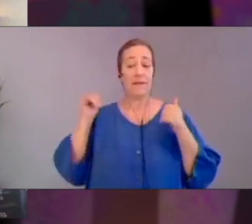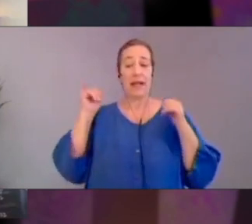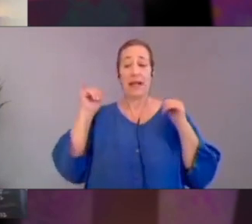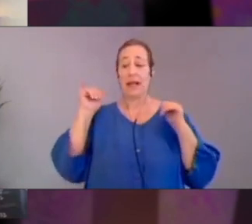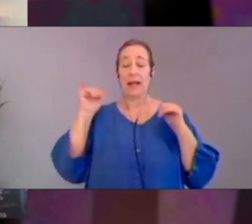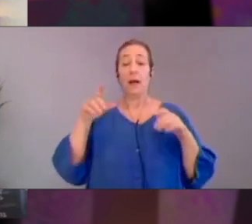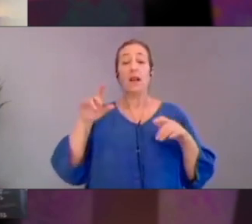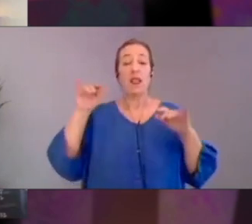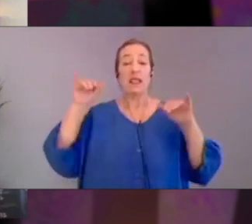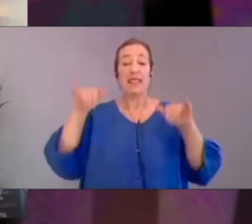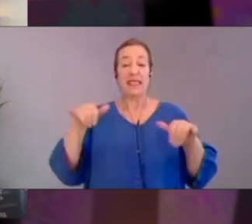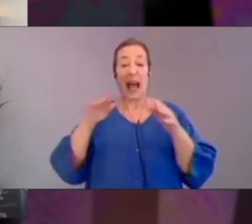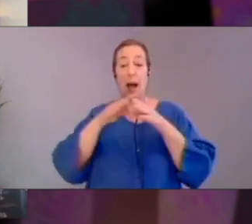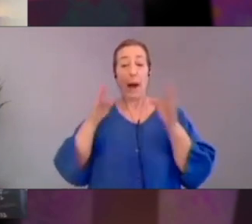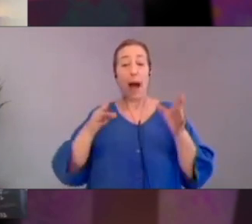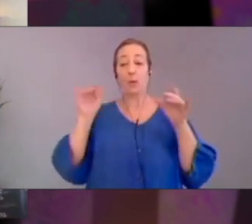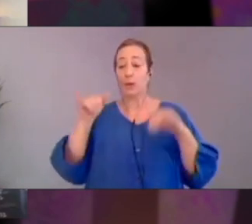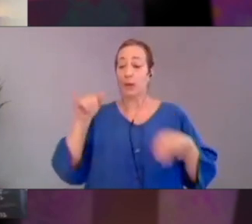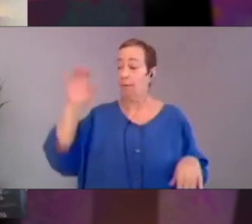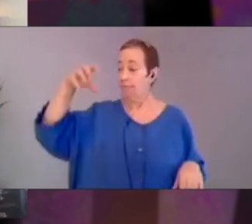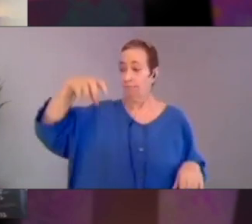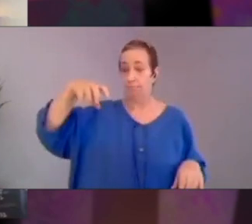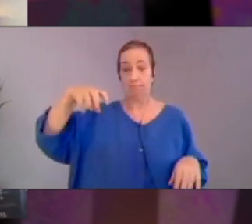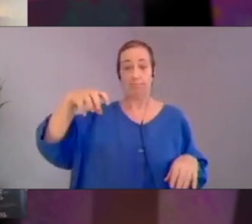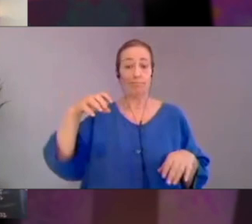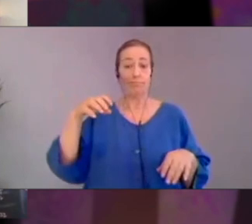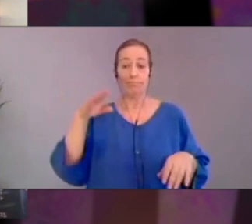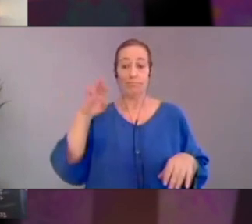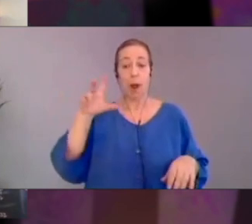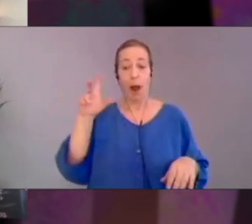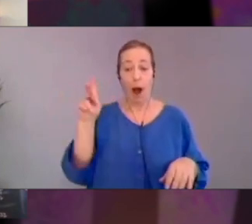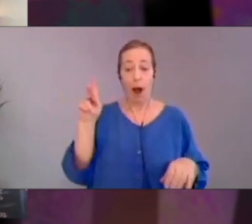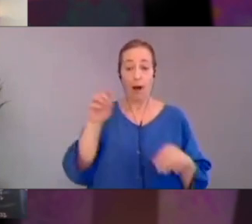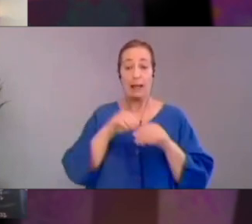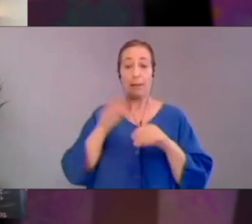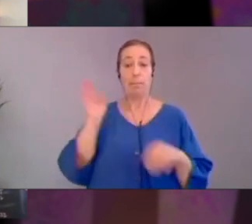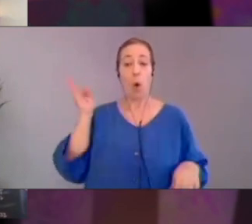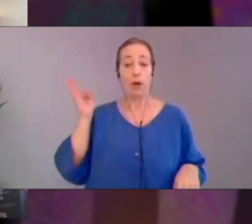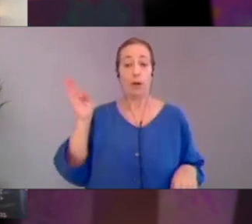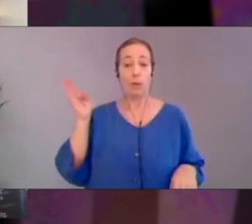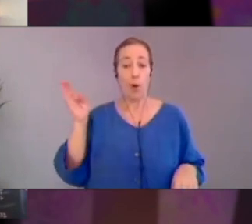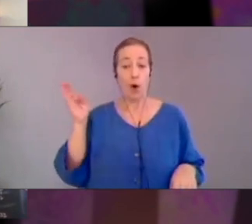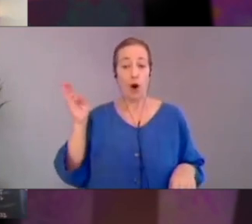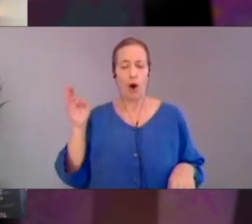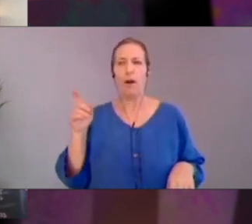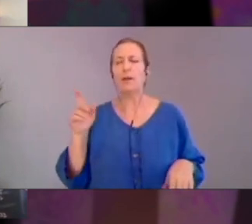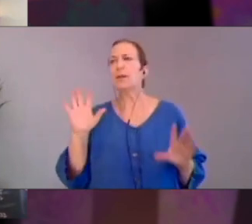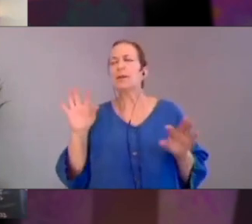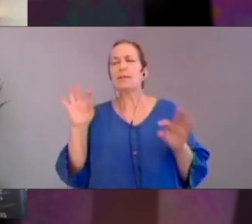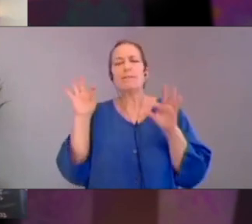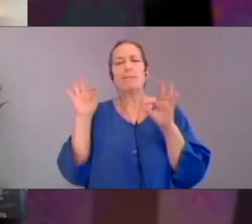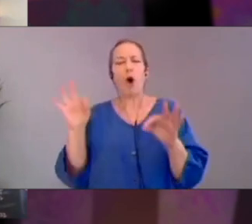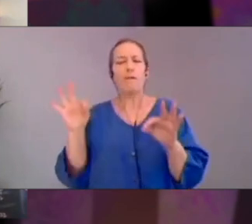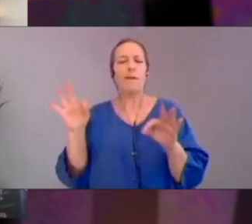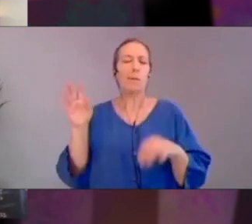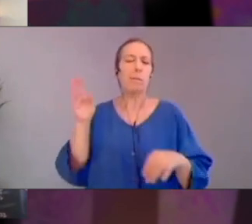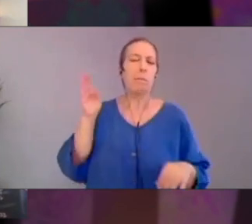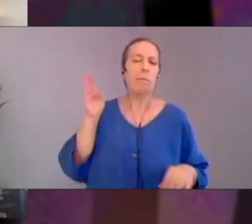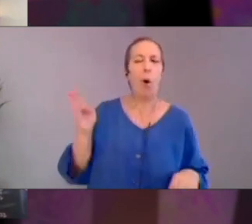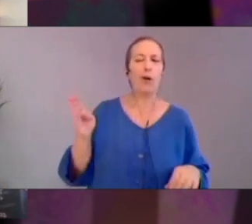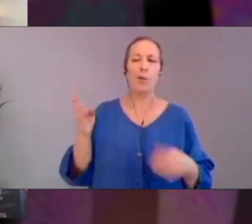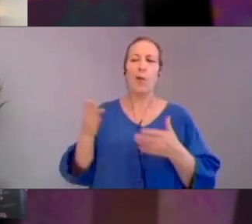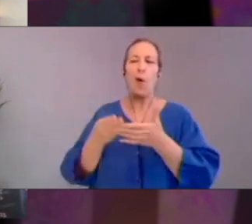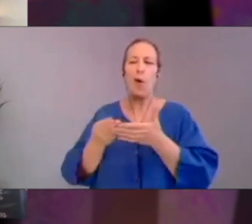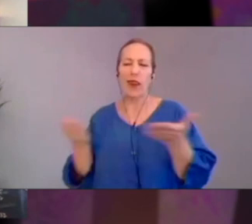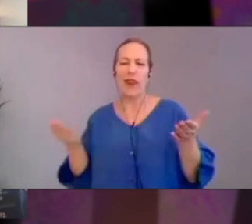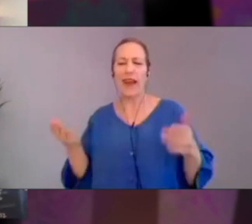entire life in Baltimore, and one of those great Baltimore situations where I had